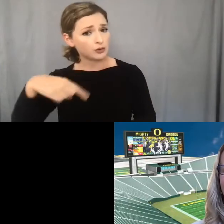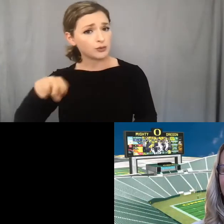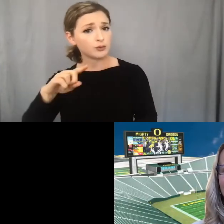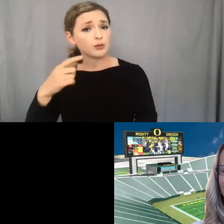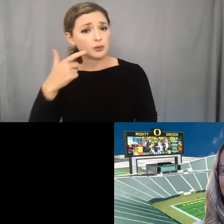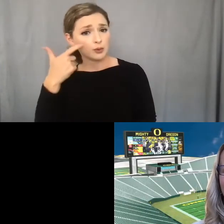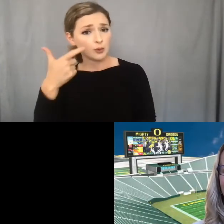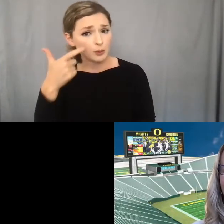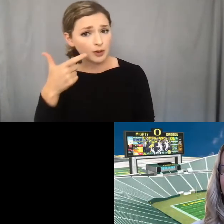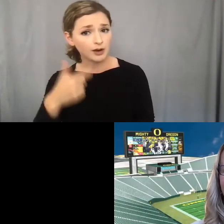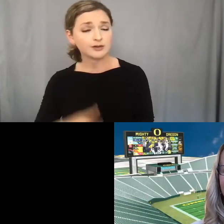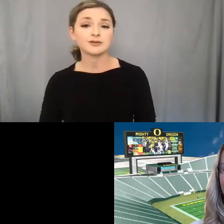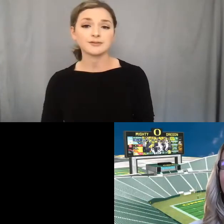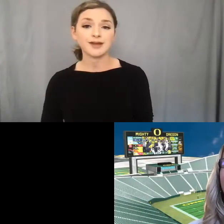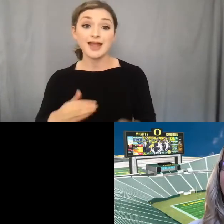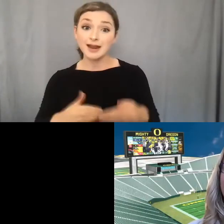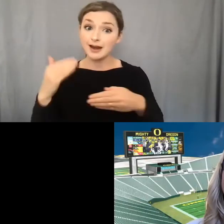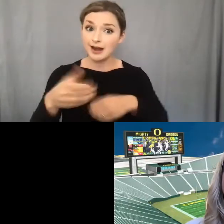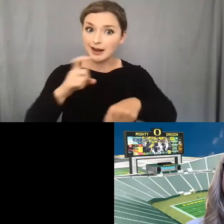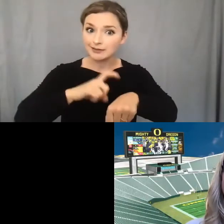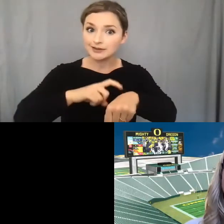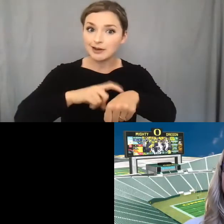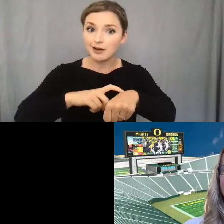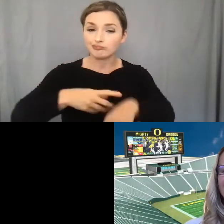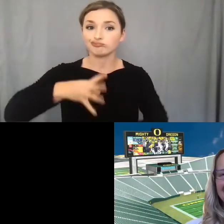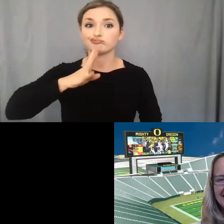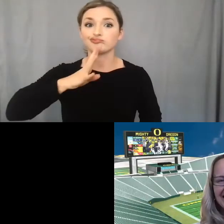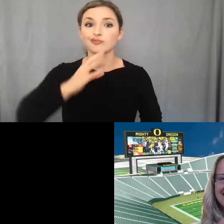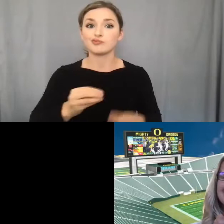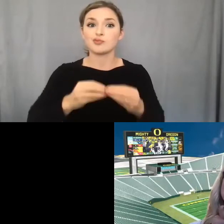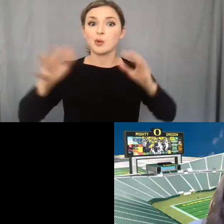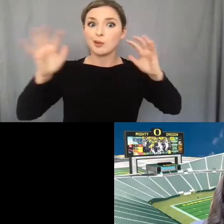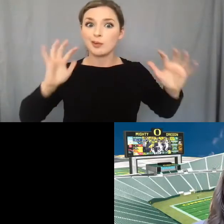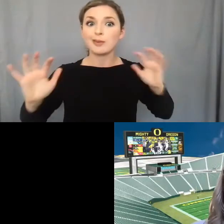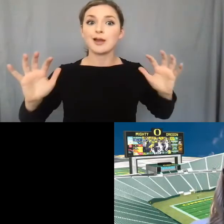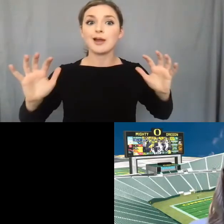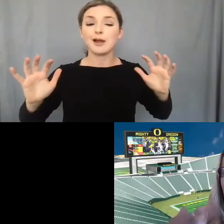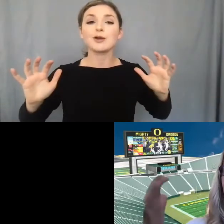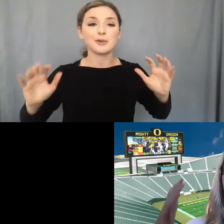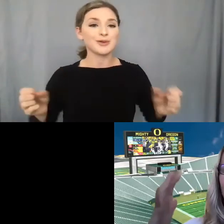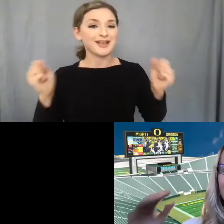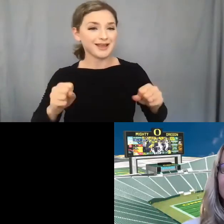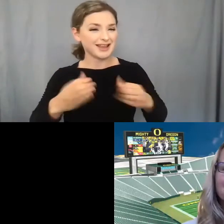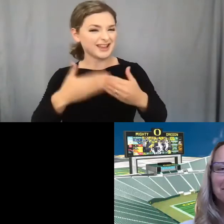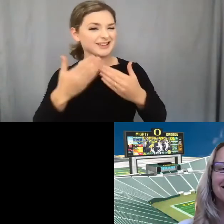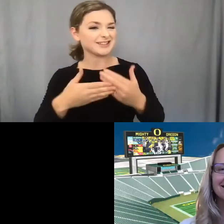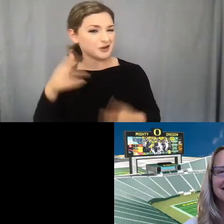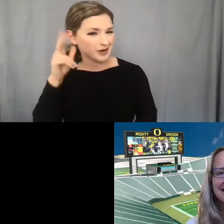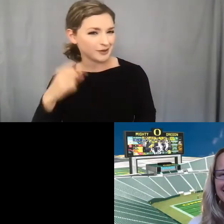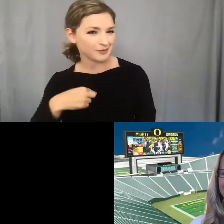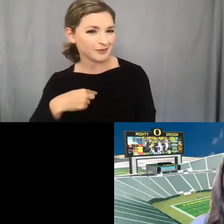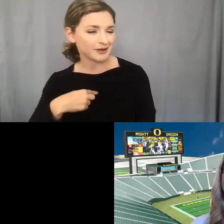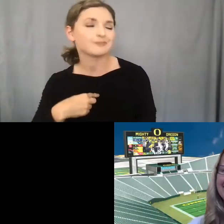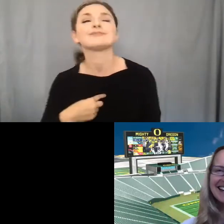time I will talk louder, so I'm easier to hear. Sounds good. Well, you had to battle with the wind as well.